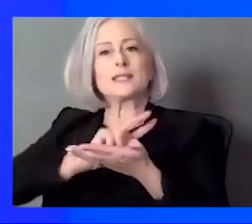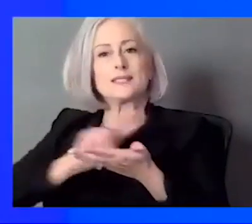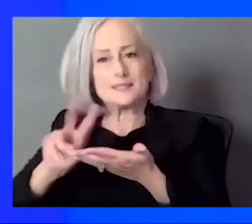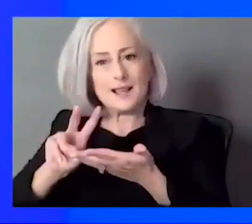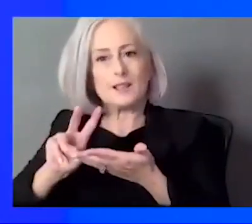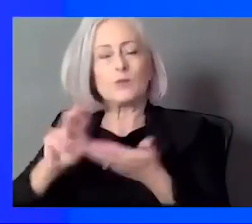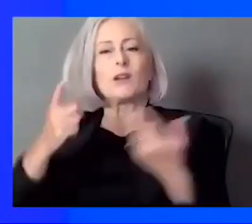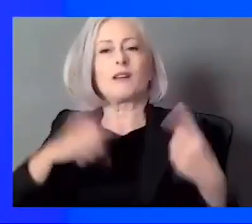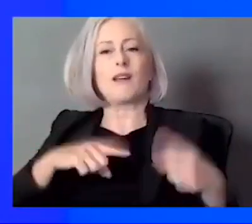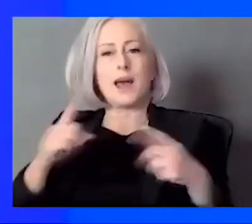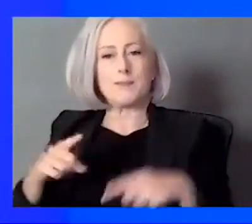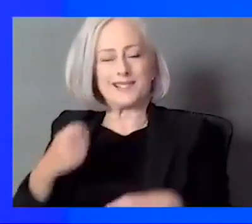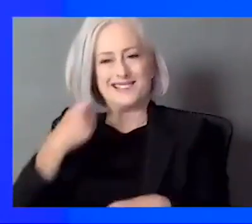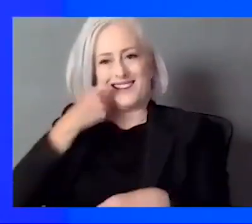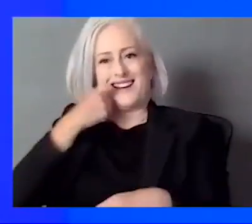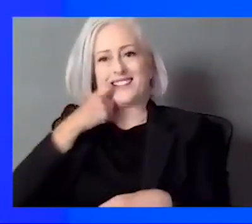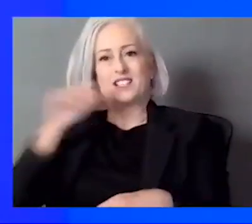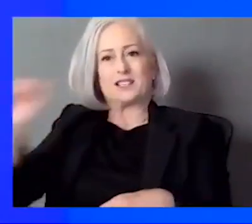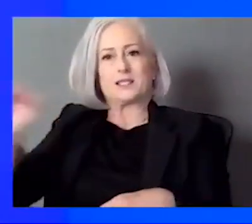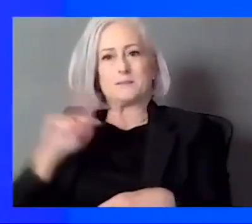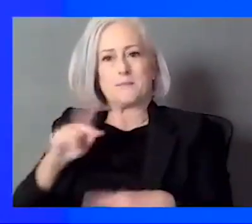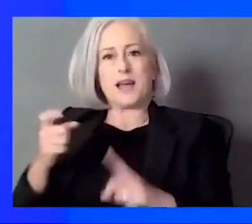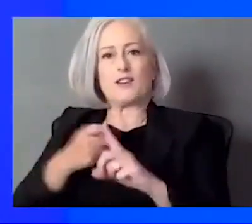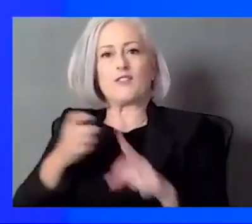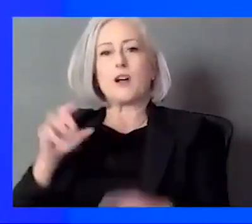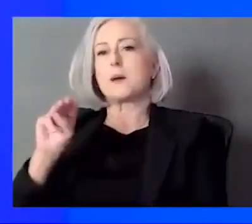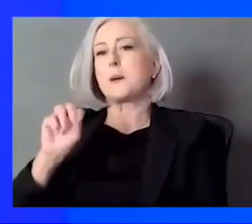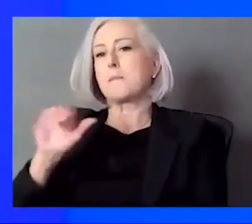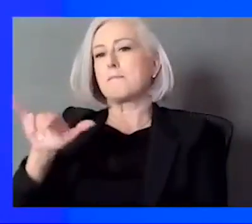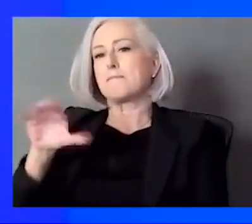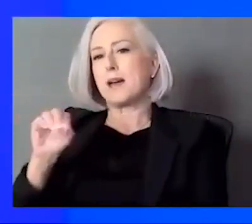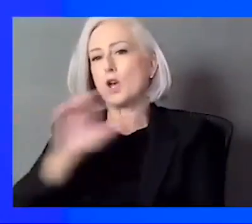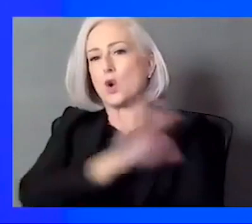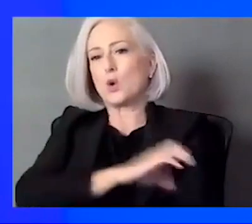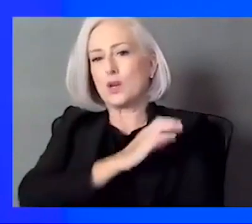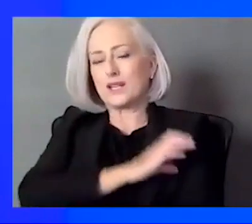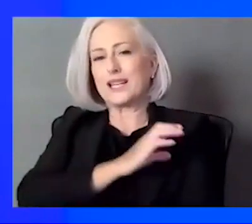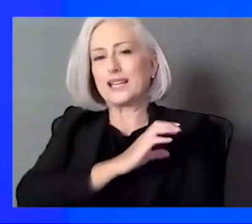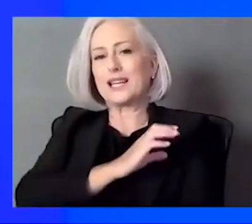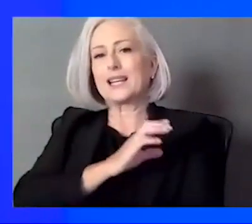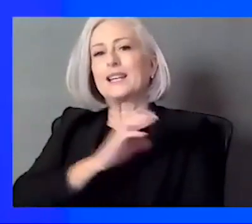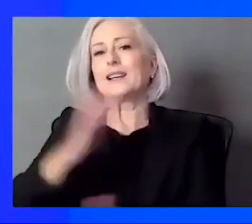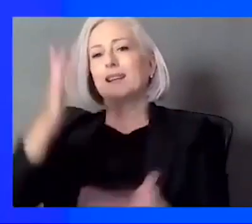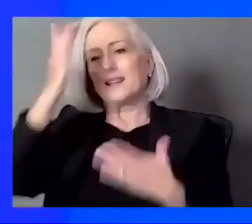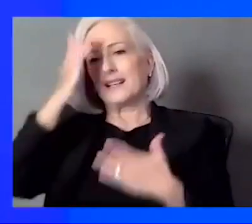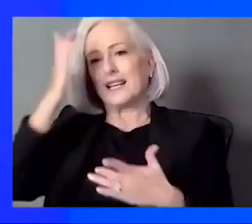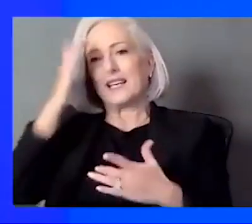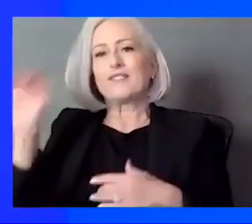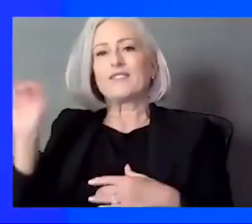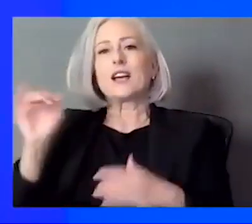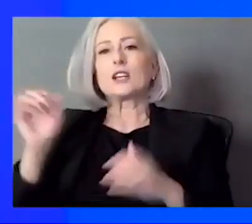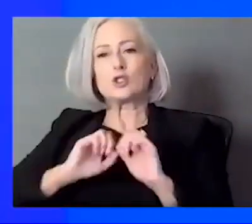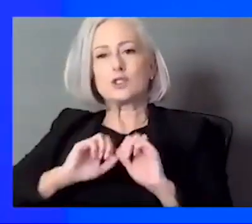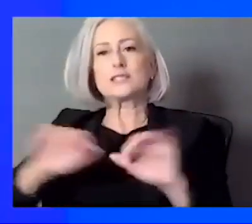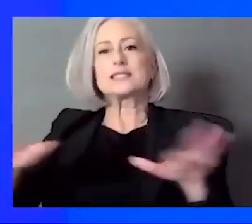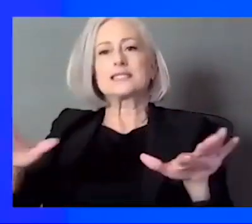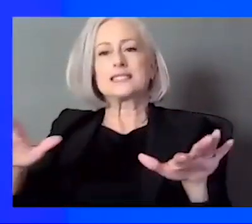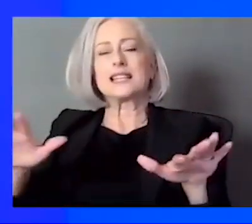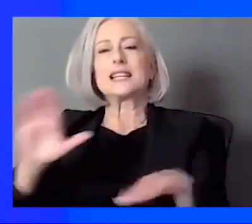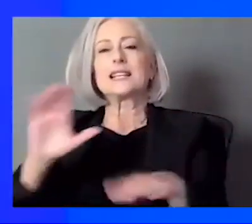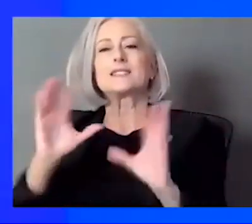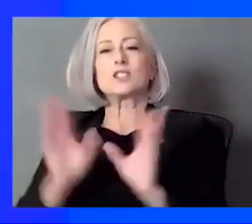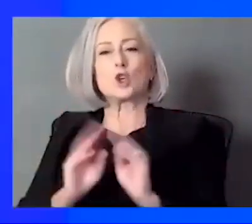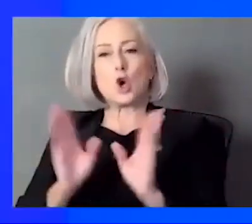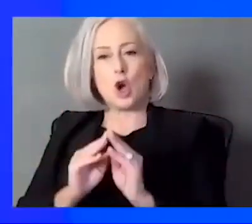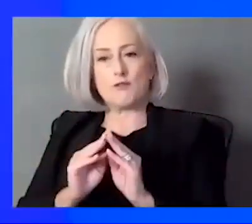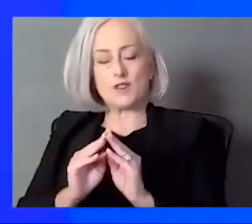gotten back from actually a Mayo Clinic infectious disease conference on early morning